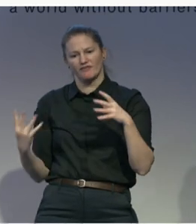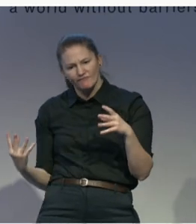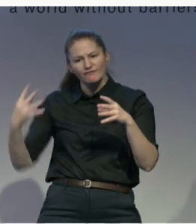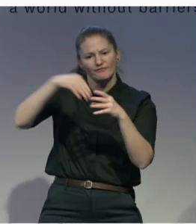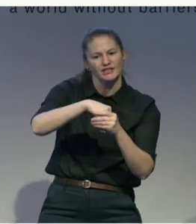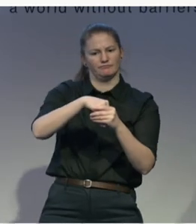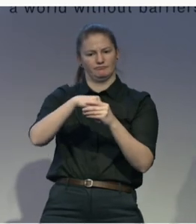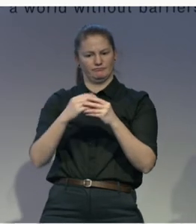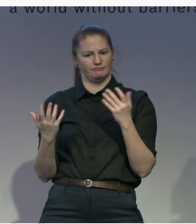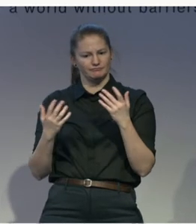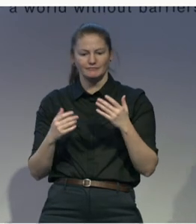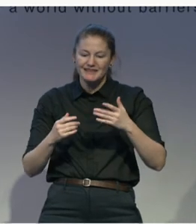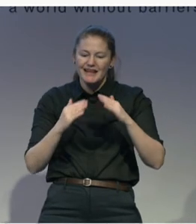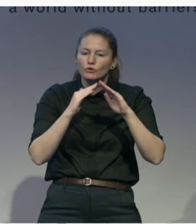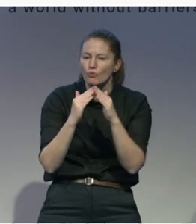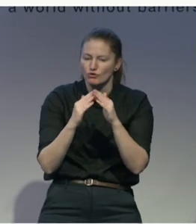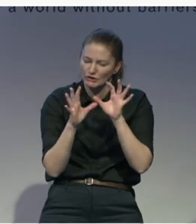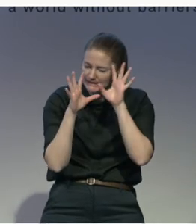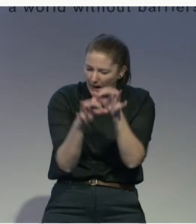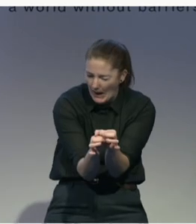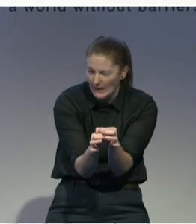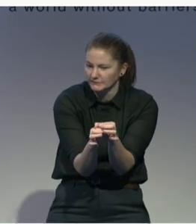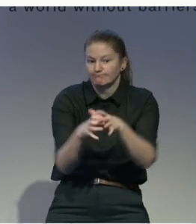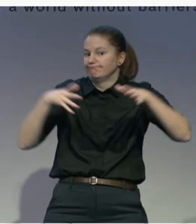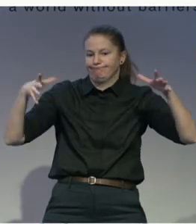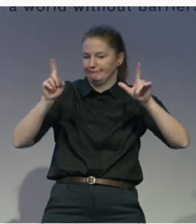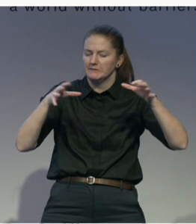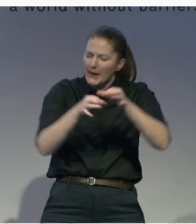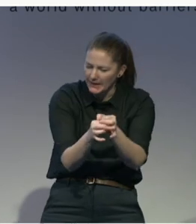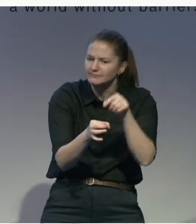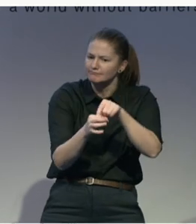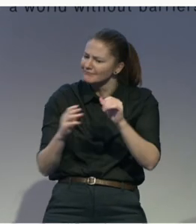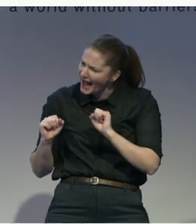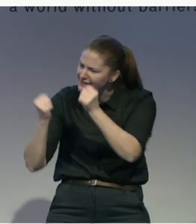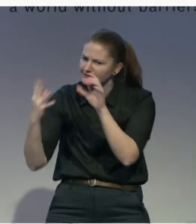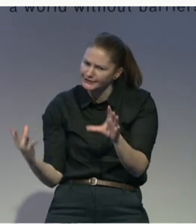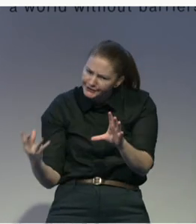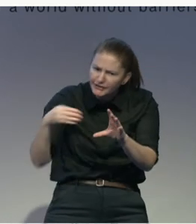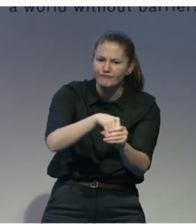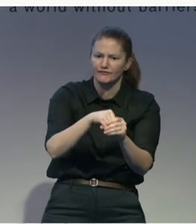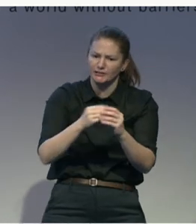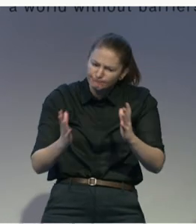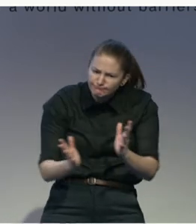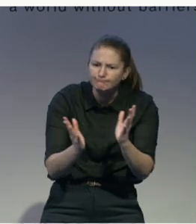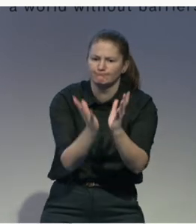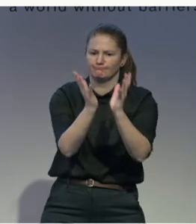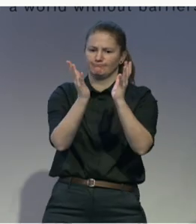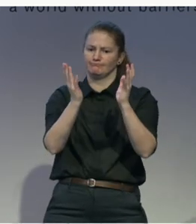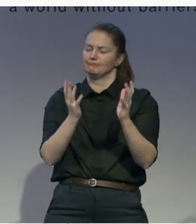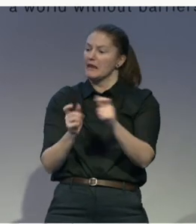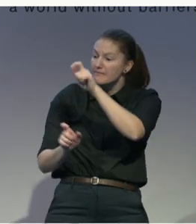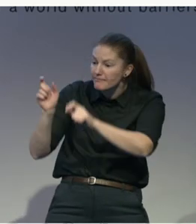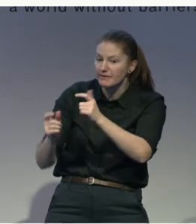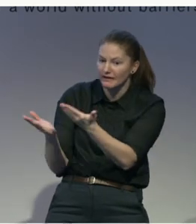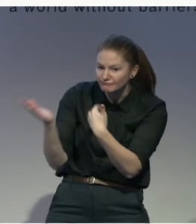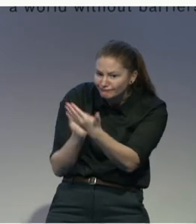community-based. So within the communities, people are invited, they raise their hand and they give their voice,